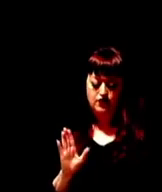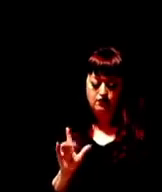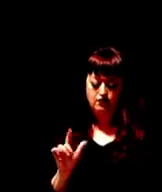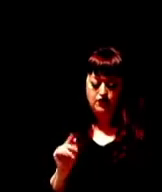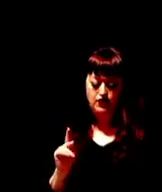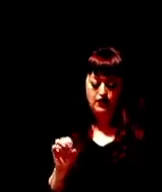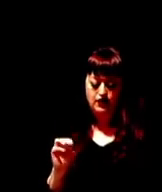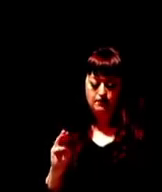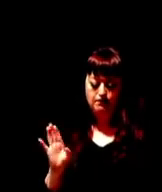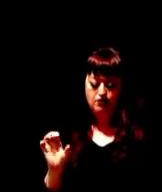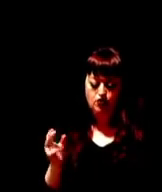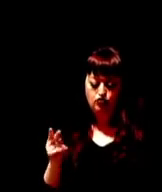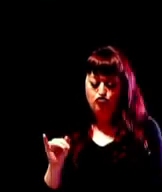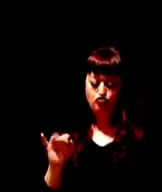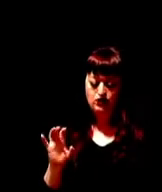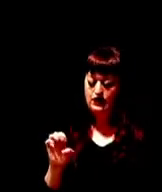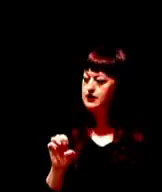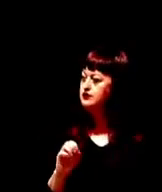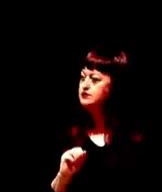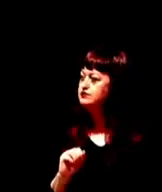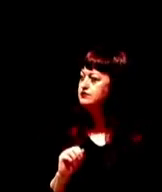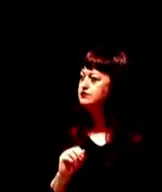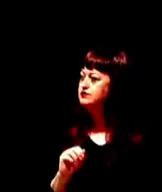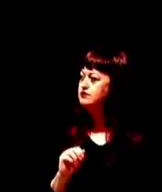Blake Murchie.